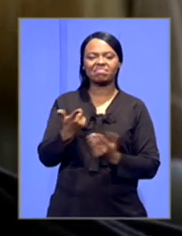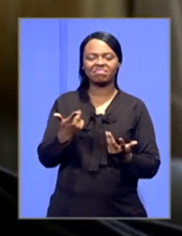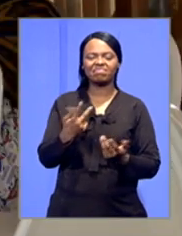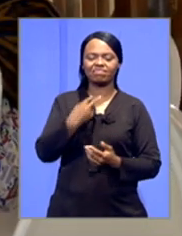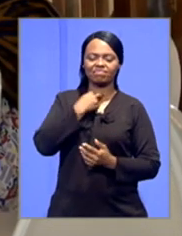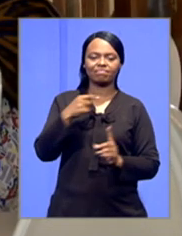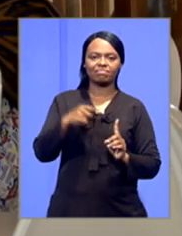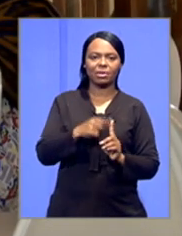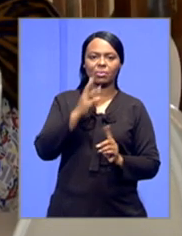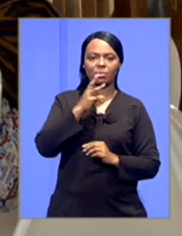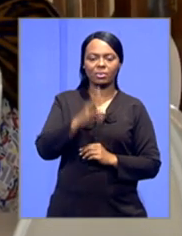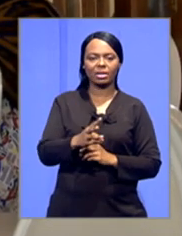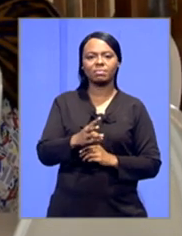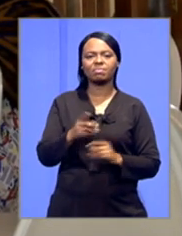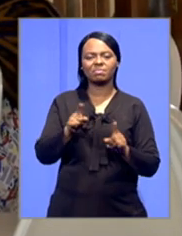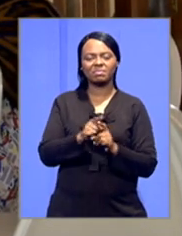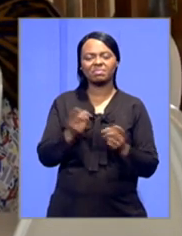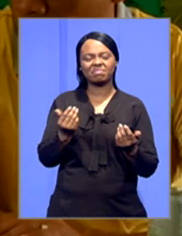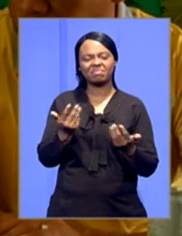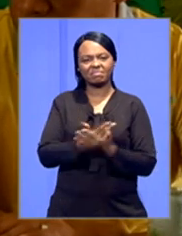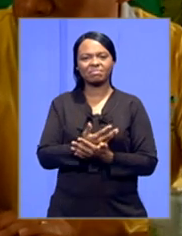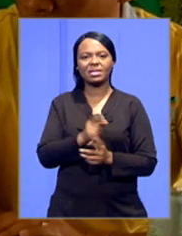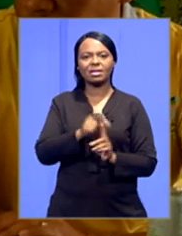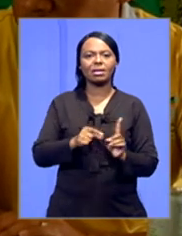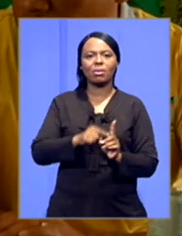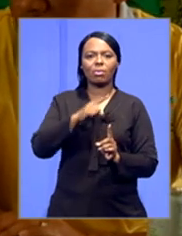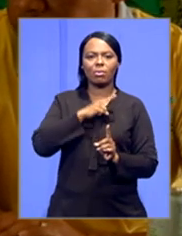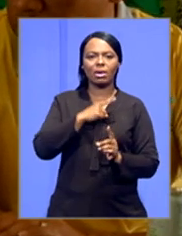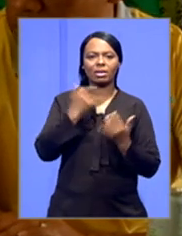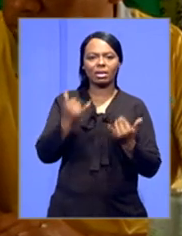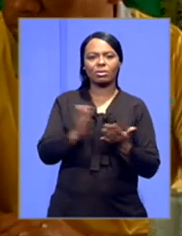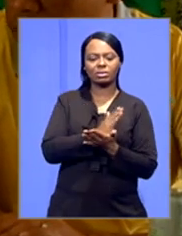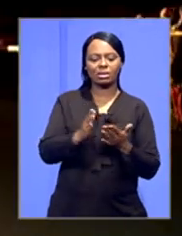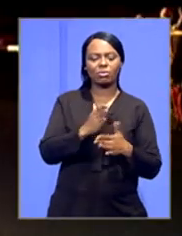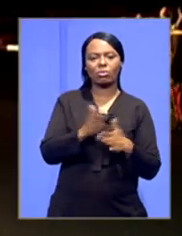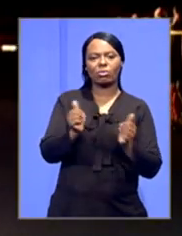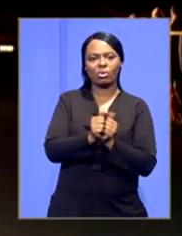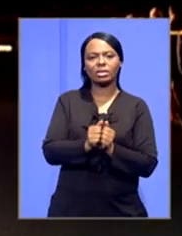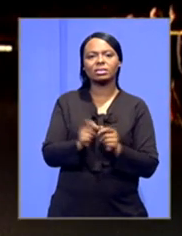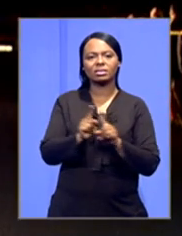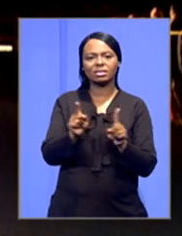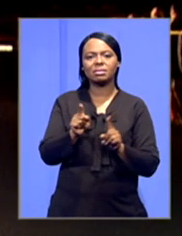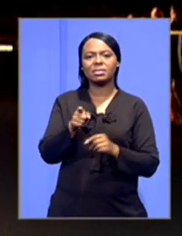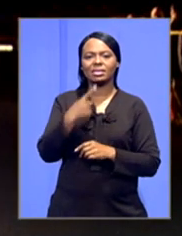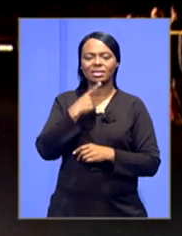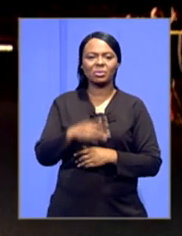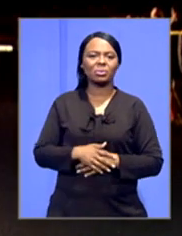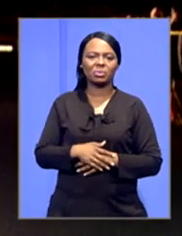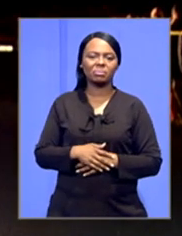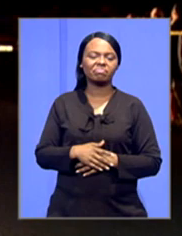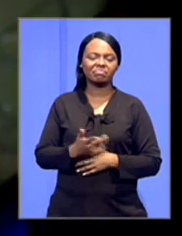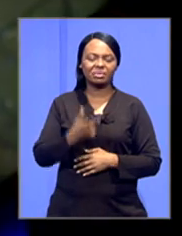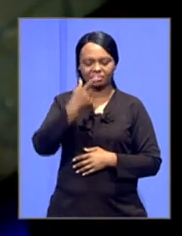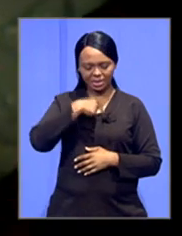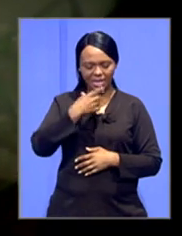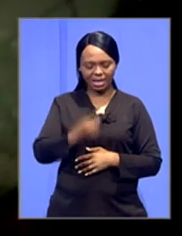la gae, empa e boetse ke tatlhegelo go metswalle le basebetsi mmogo mogeng o busang. O tlhokagaletse kotsing ya